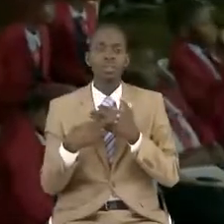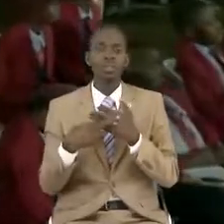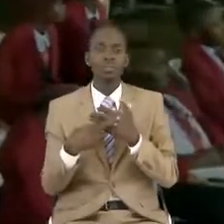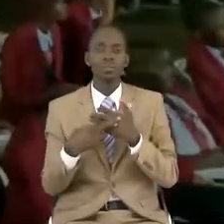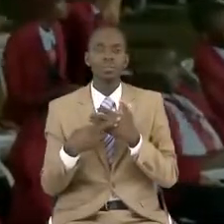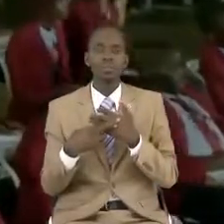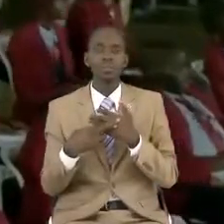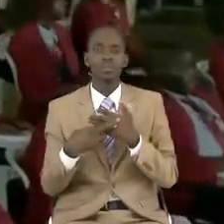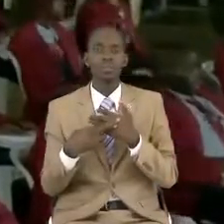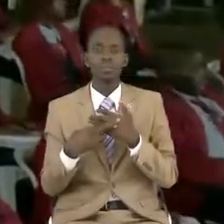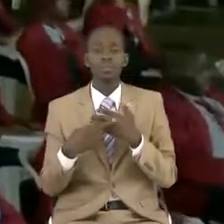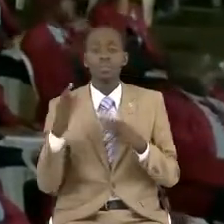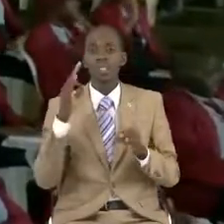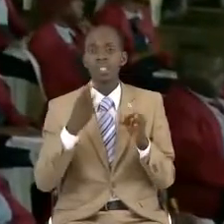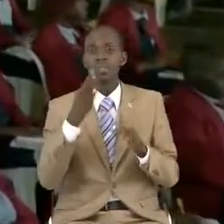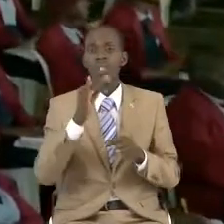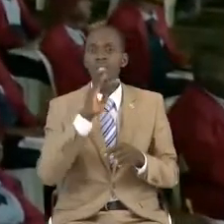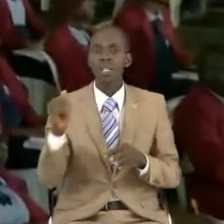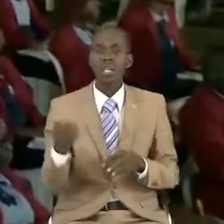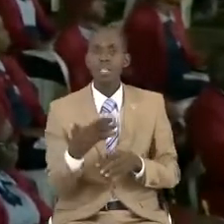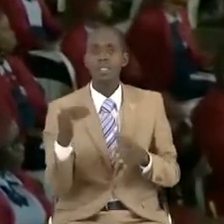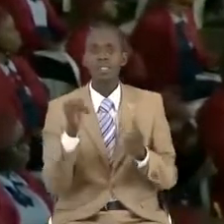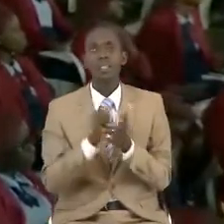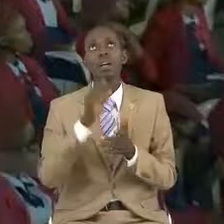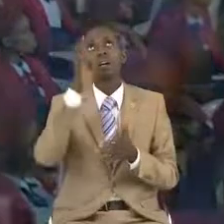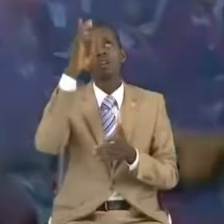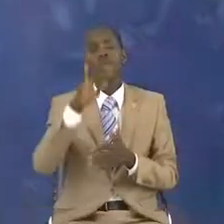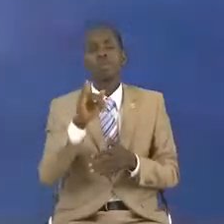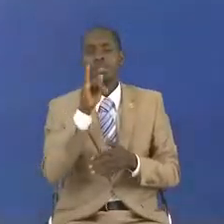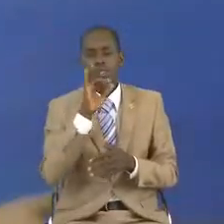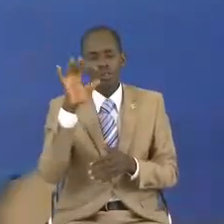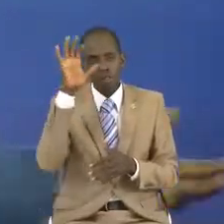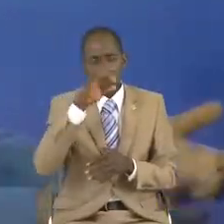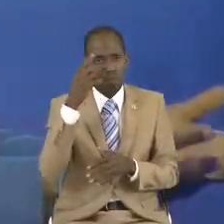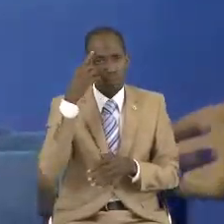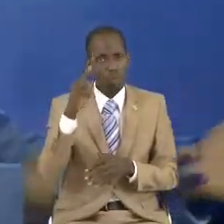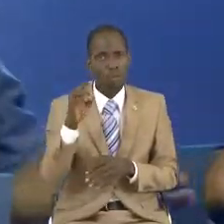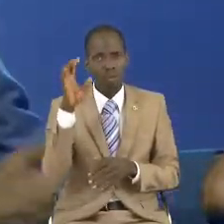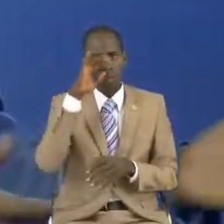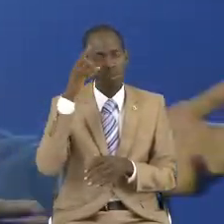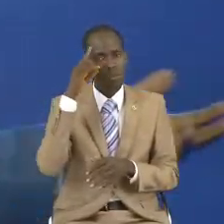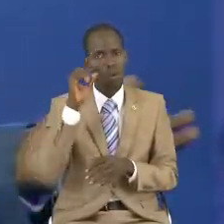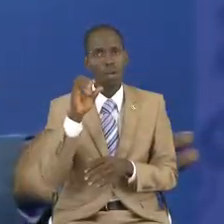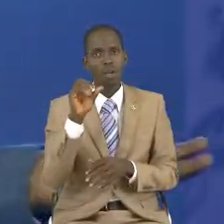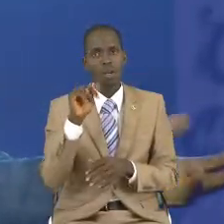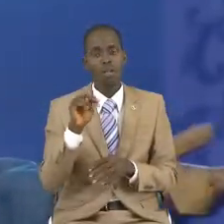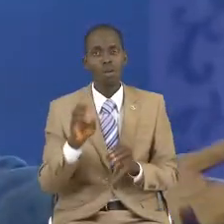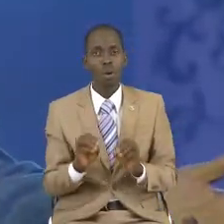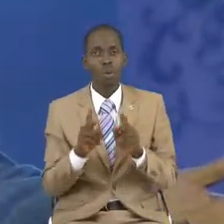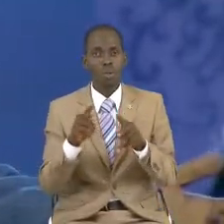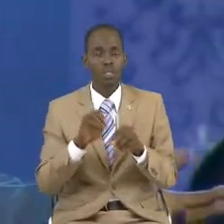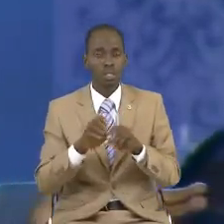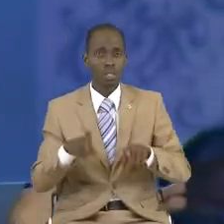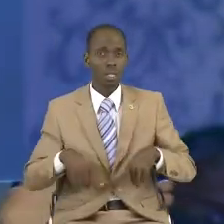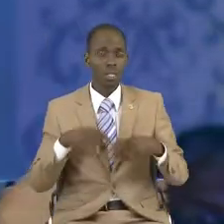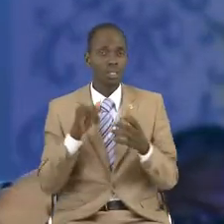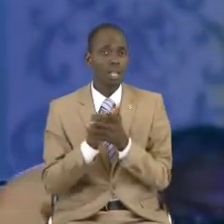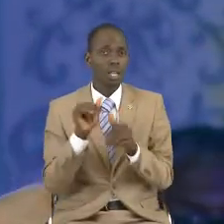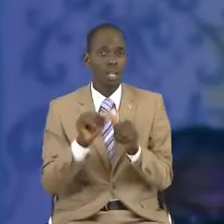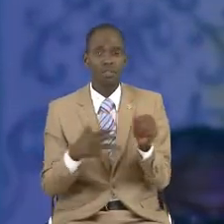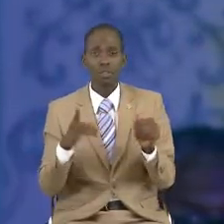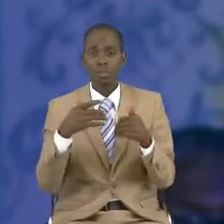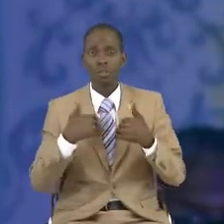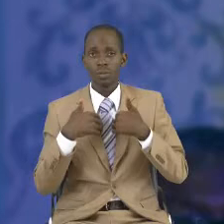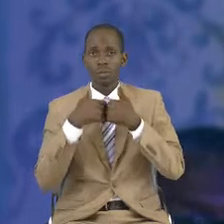if there is anything god is looking for is looking for an opportunity in your life that everything you're lost in adam